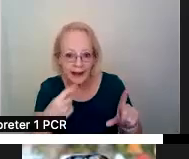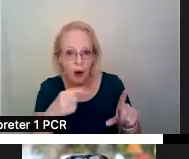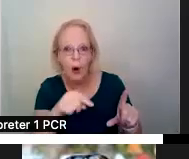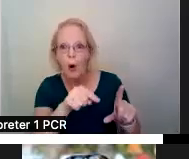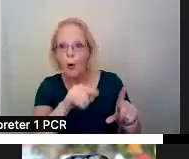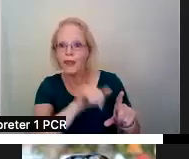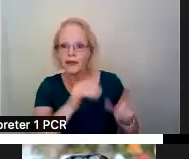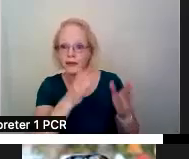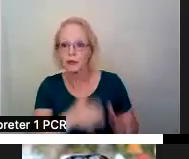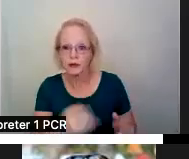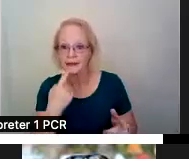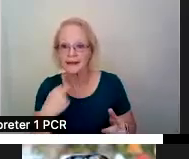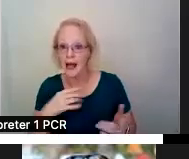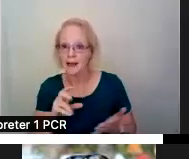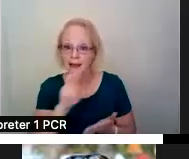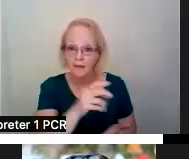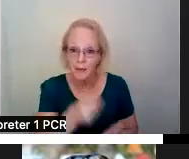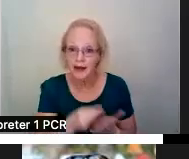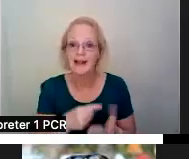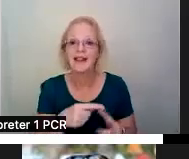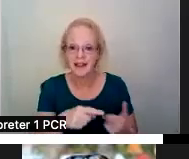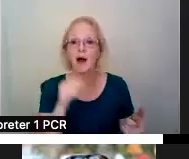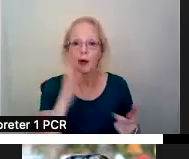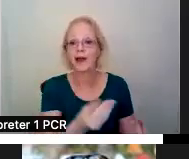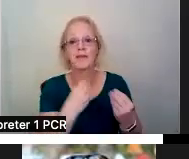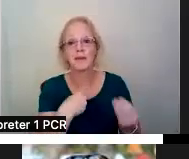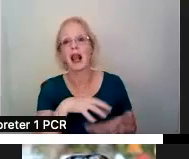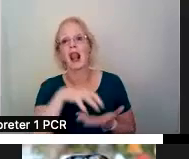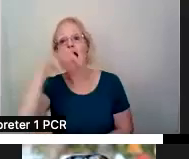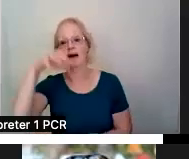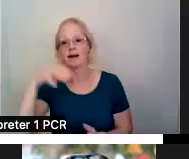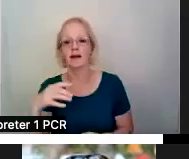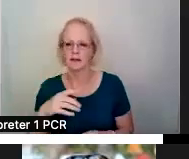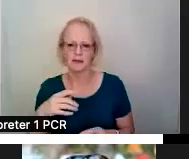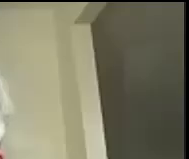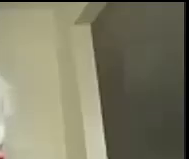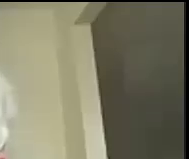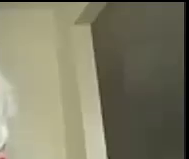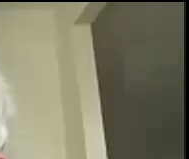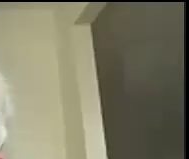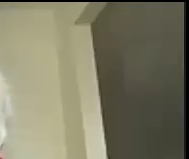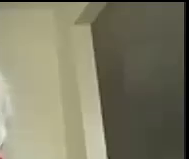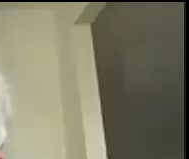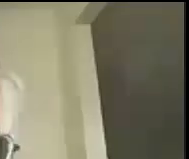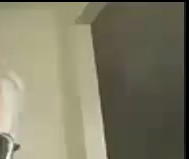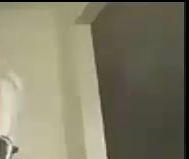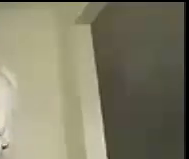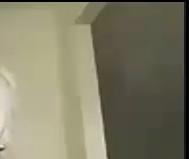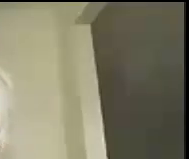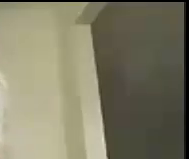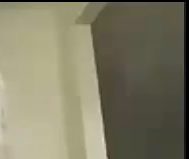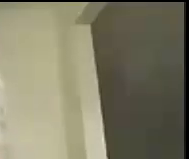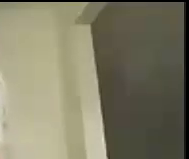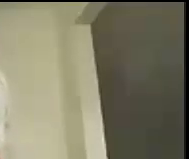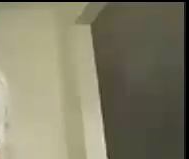huge return, which you'll never see, but he's going to get rich because you clicked on that. So all too